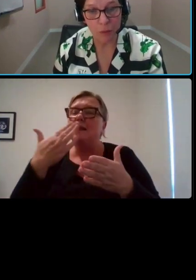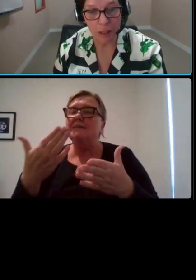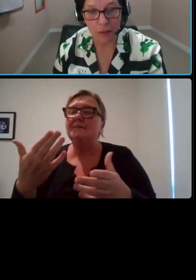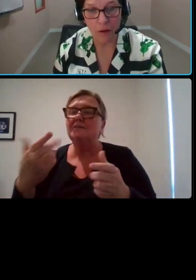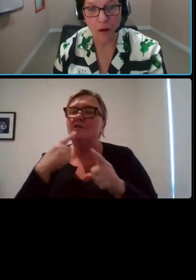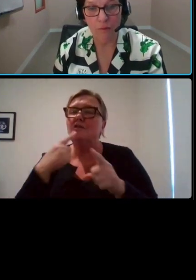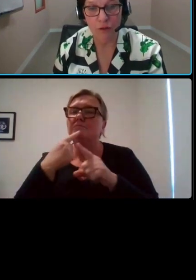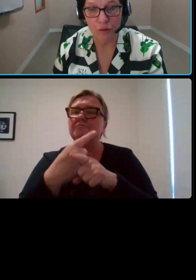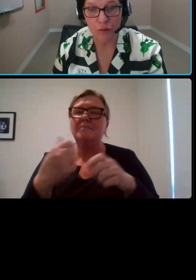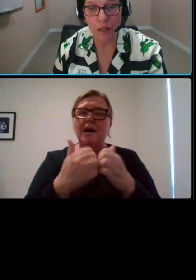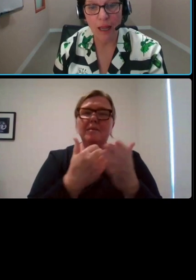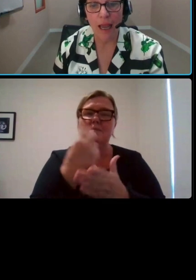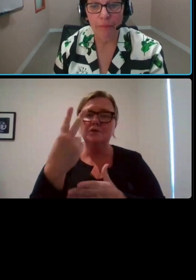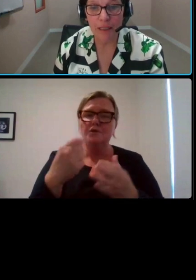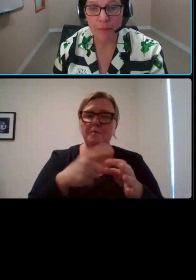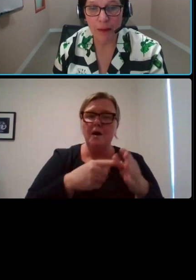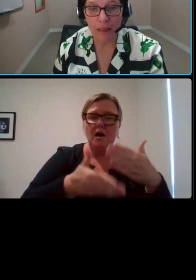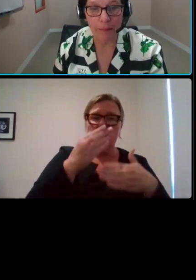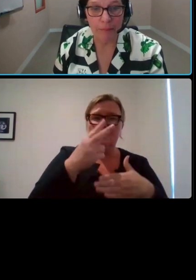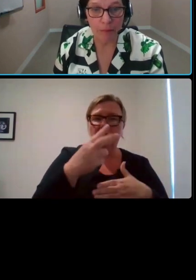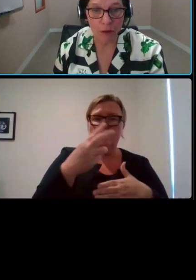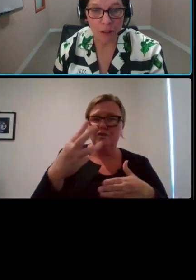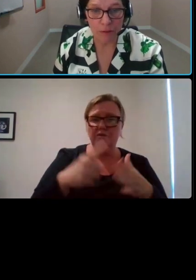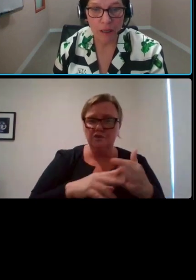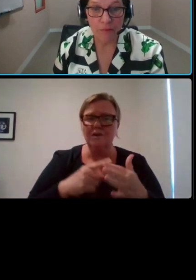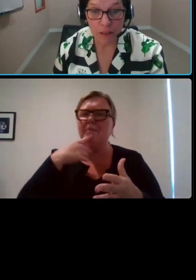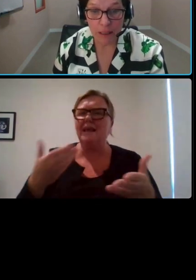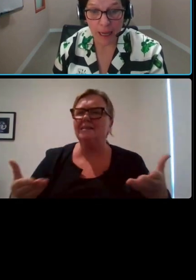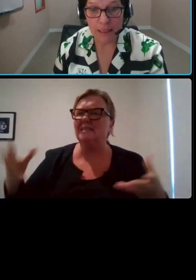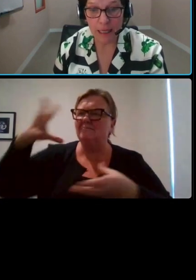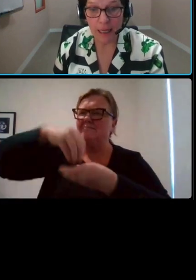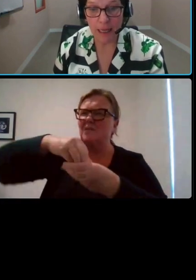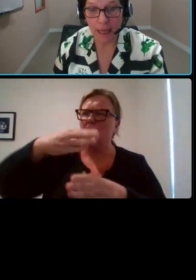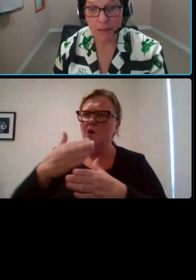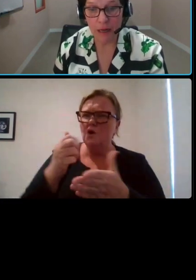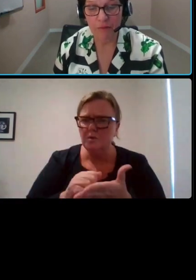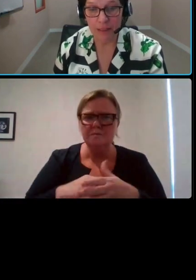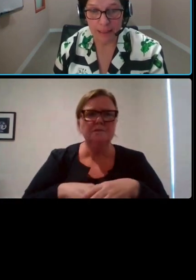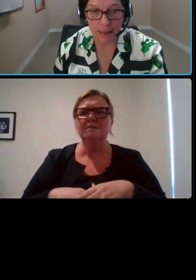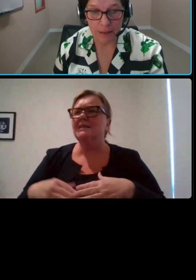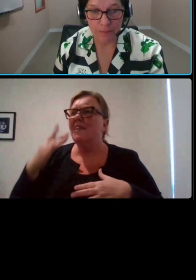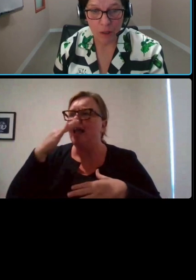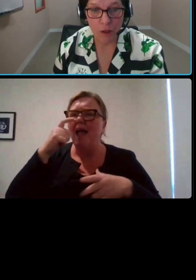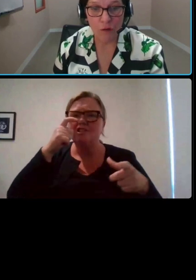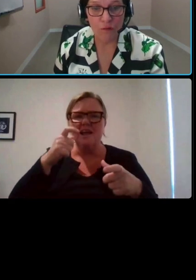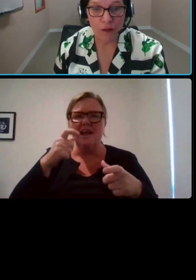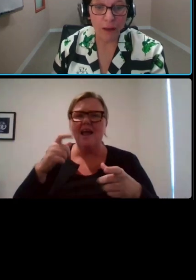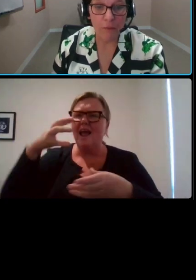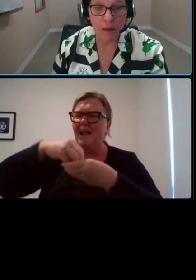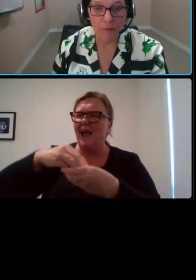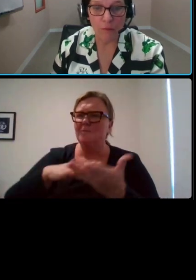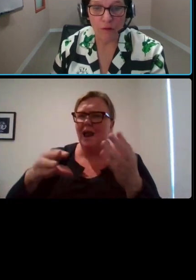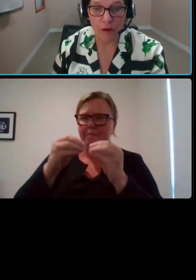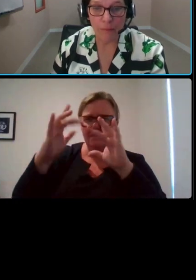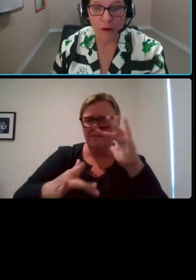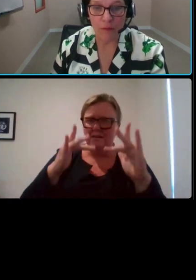by 23rd of June and participate in the upcoming workshops. Visit the Aged Care Engagement Hub for details. Your